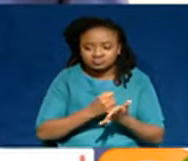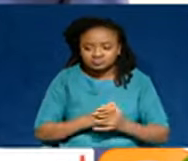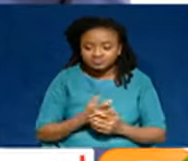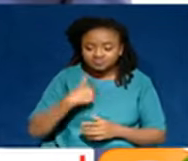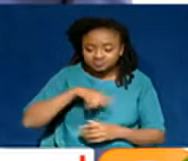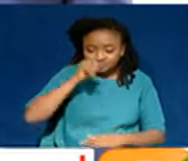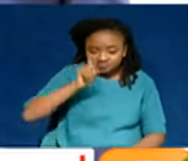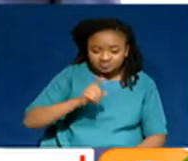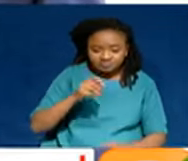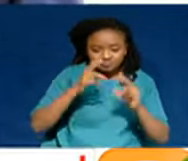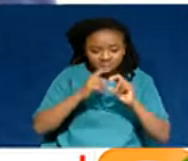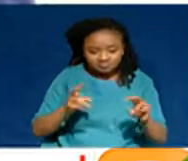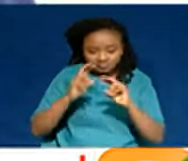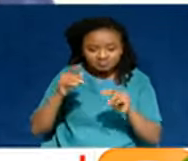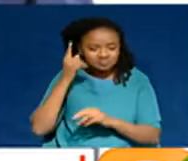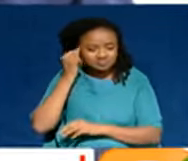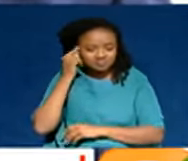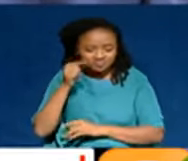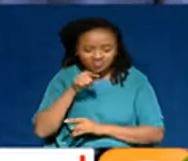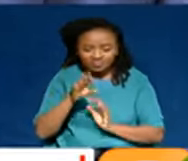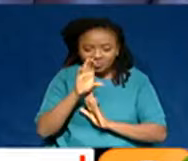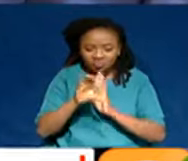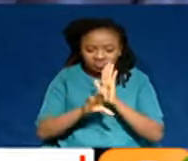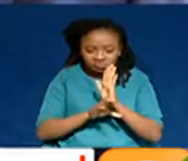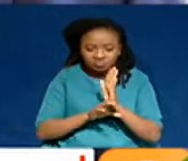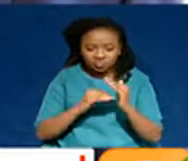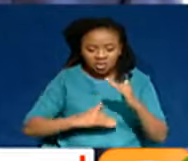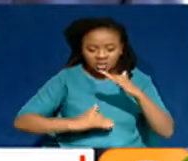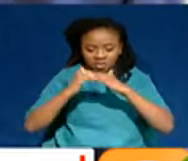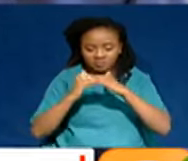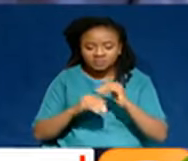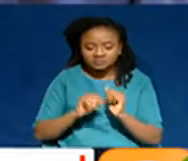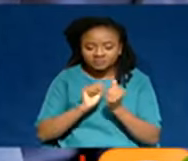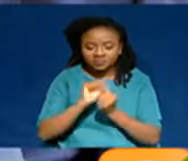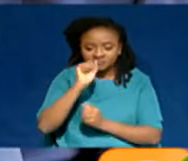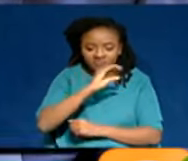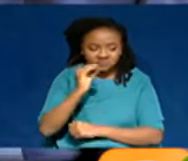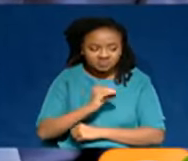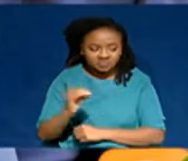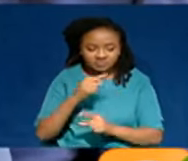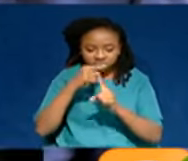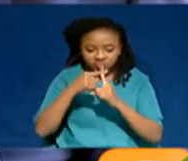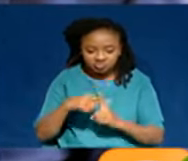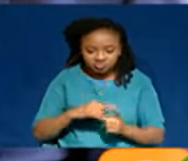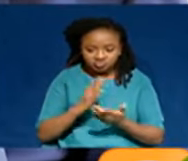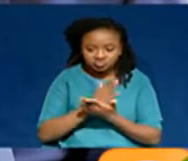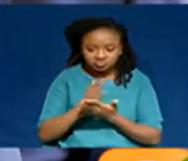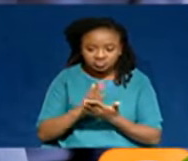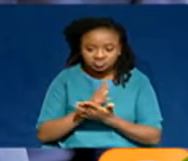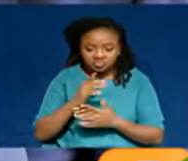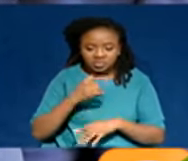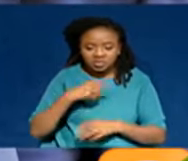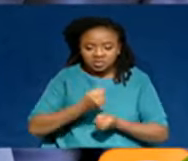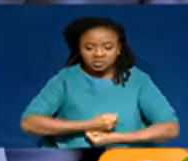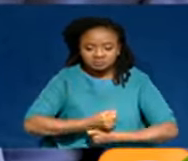that the constitutional threshold of 15% of total shareable revenue is released